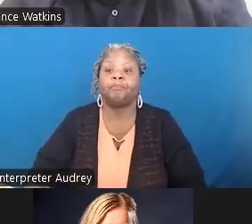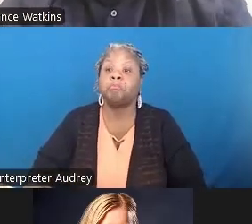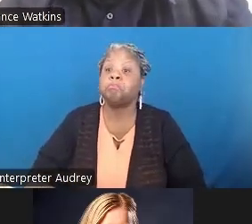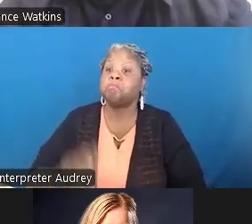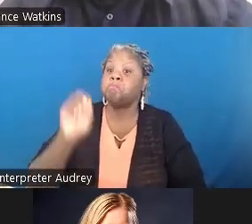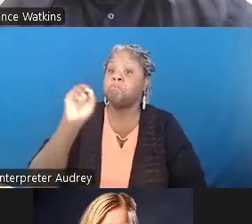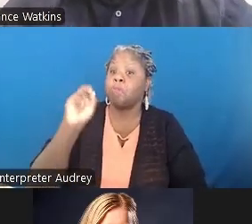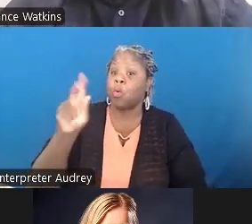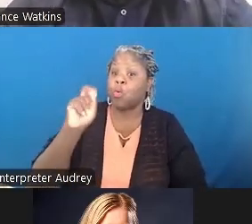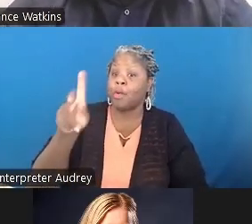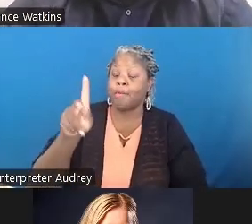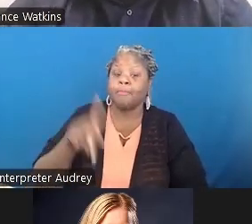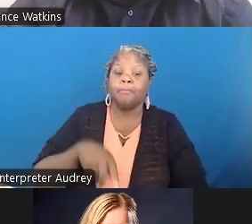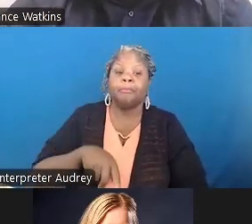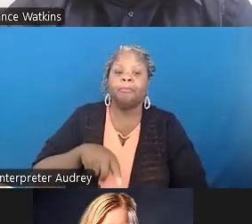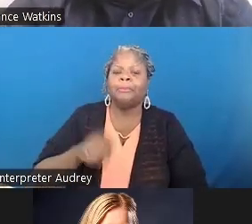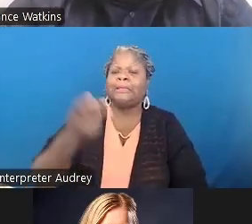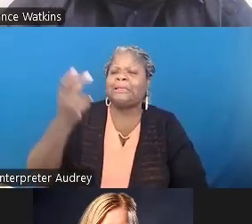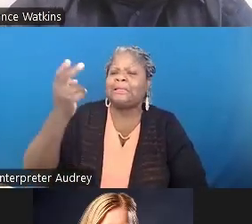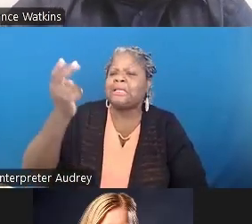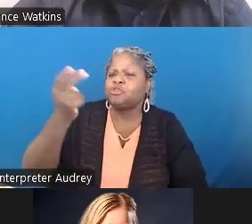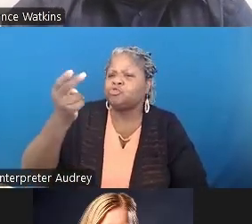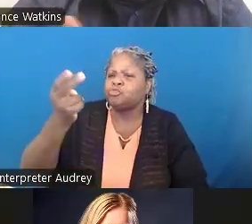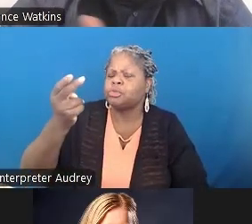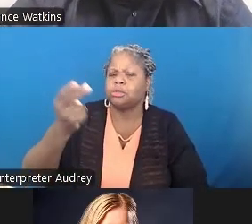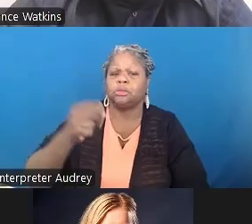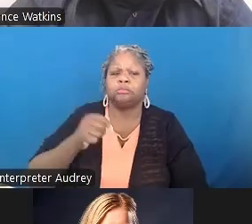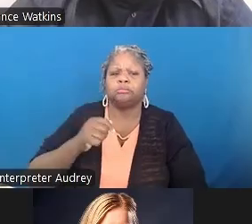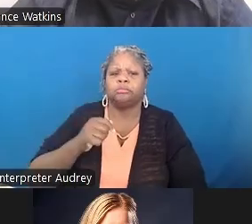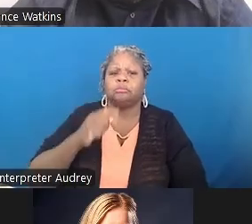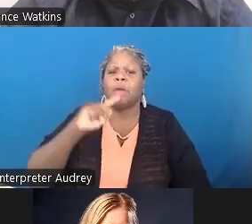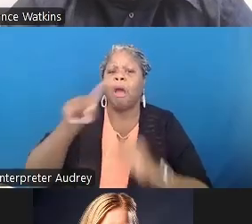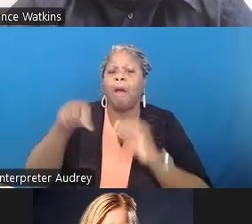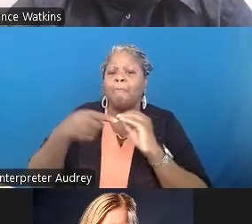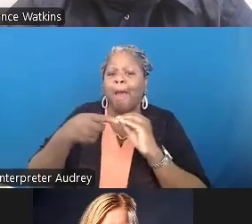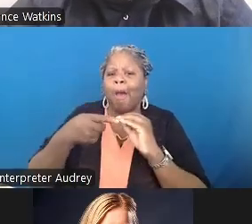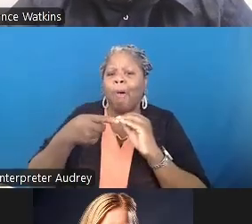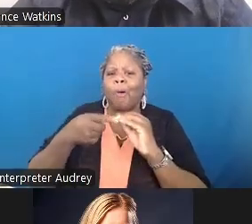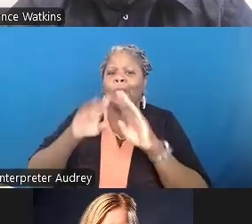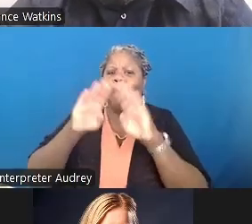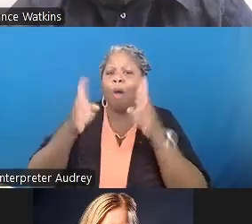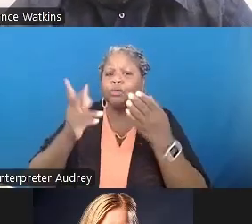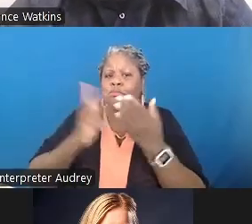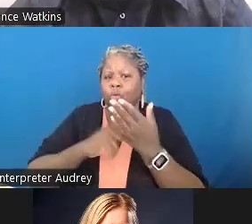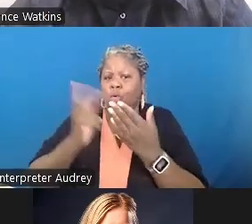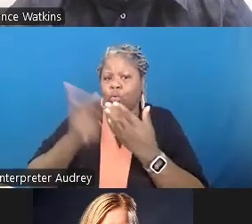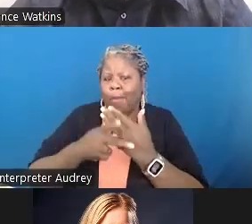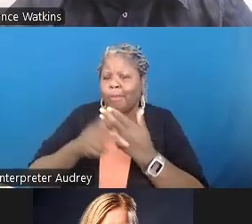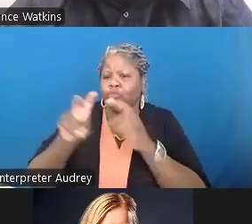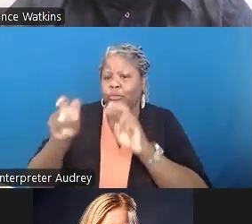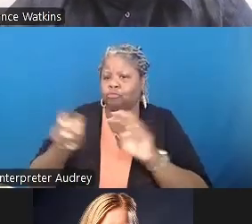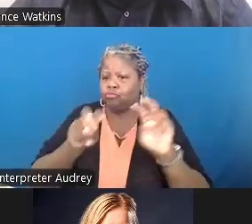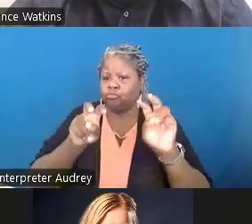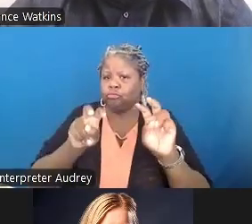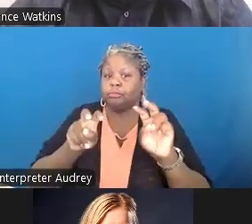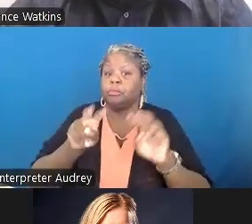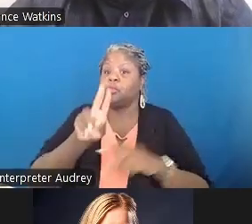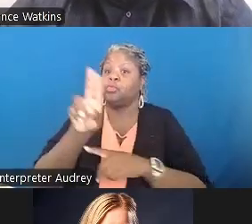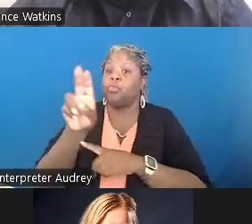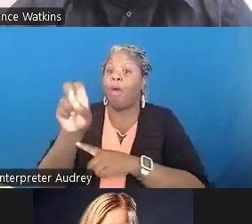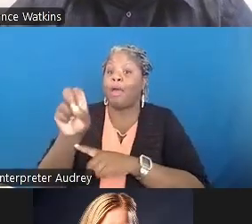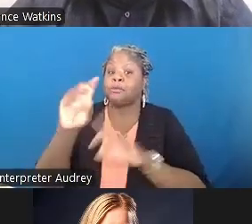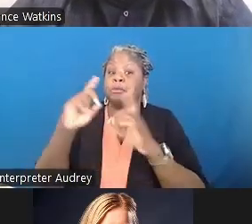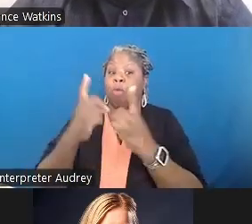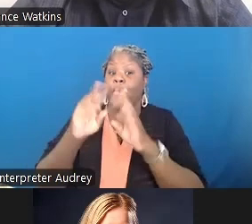Okay, so to provide a little bit of history about transitional housing. The United States Department